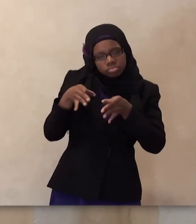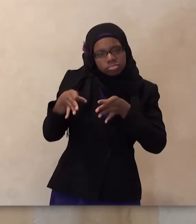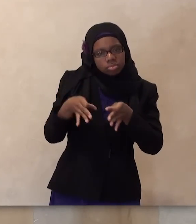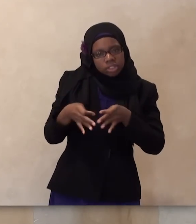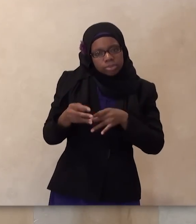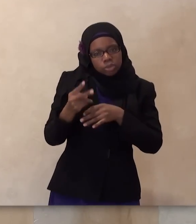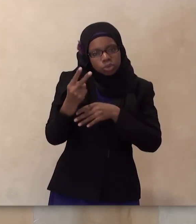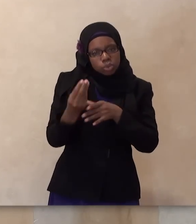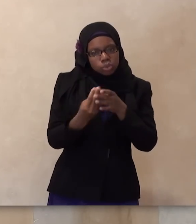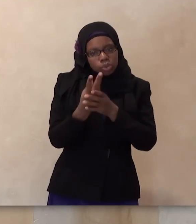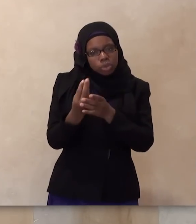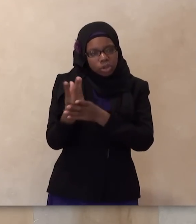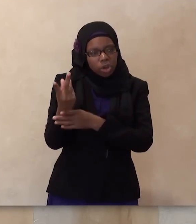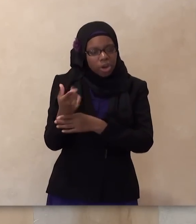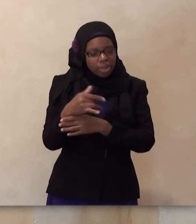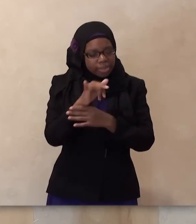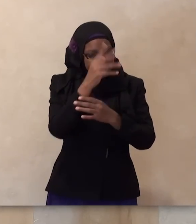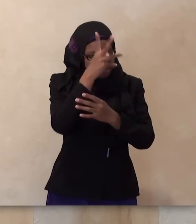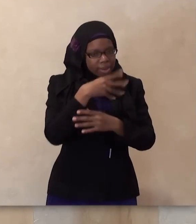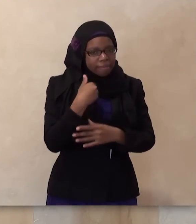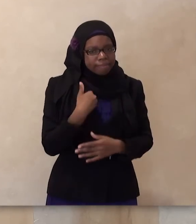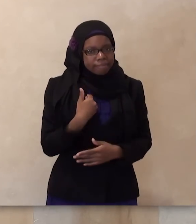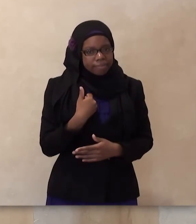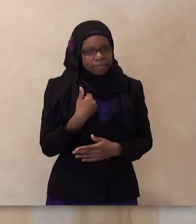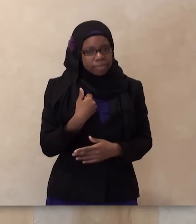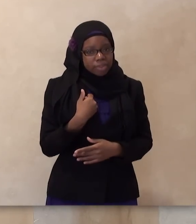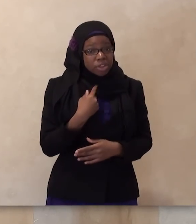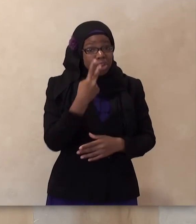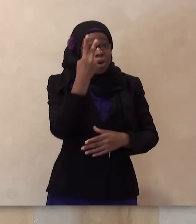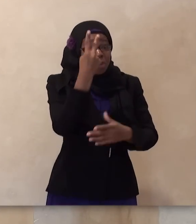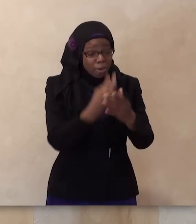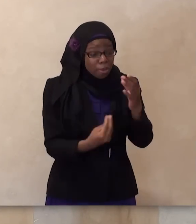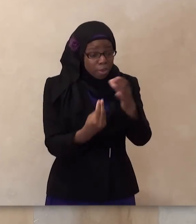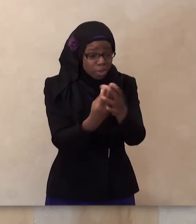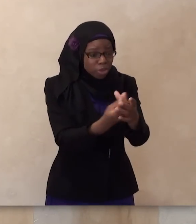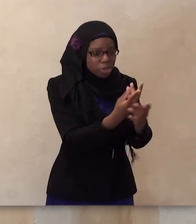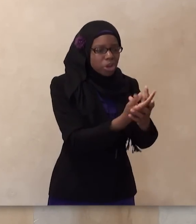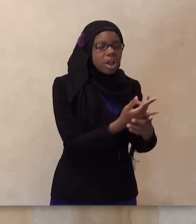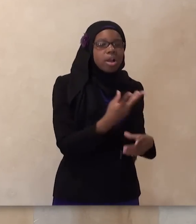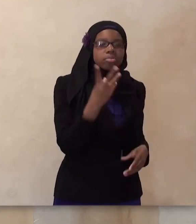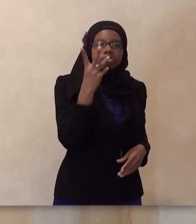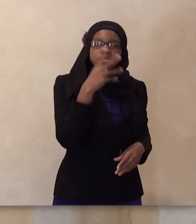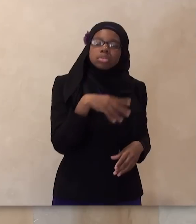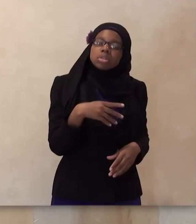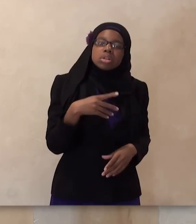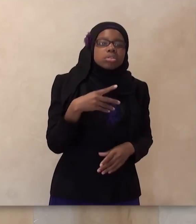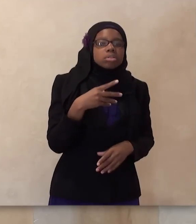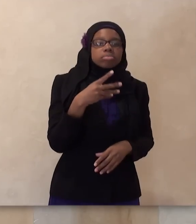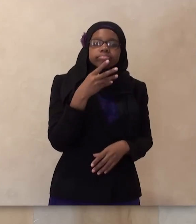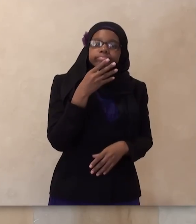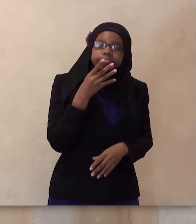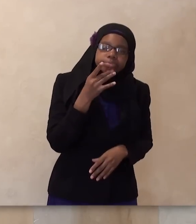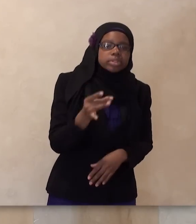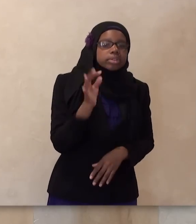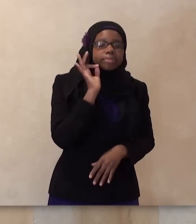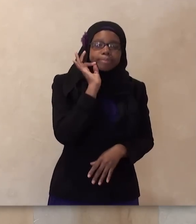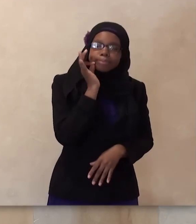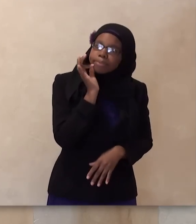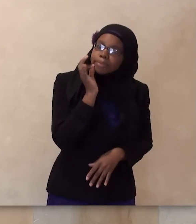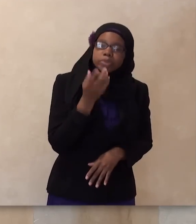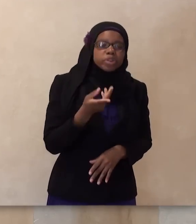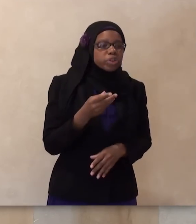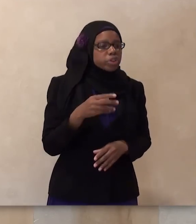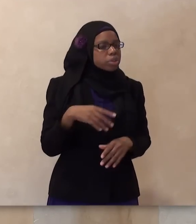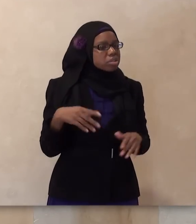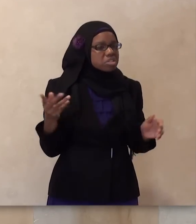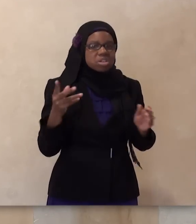gardens which were given to that person. Each of these two gardens brought forth its produce and failed not in the least therein.